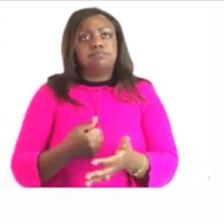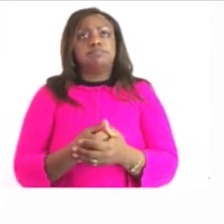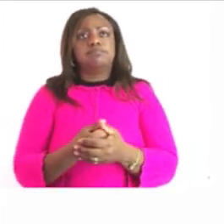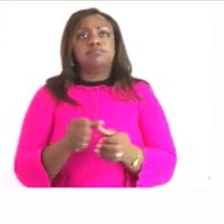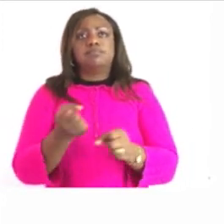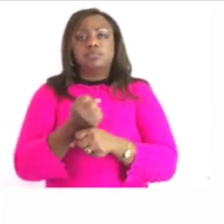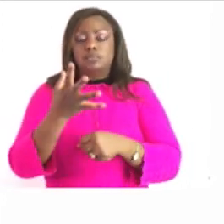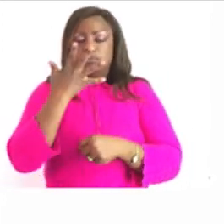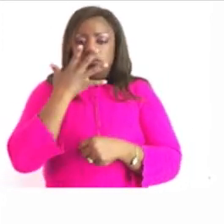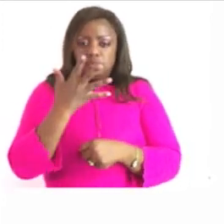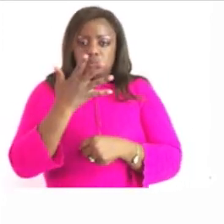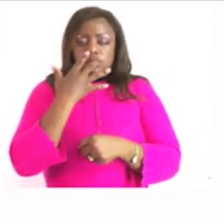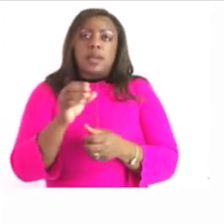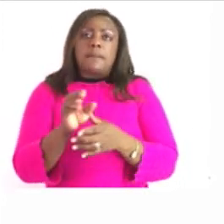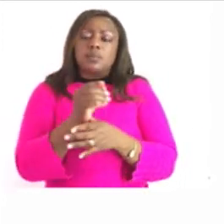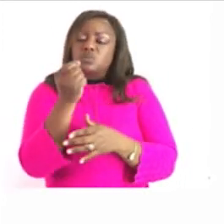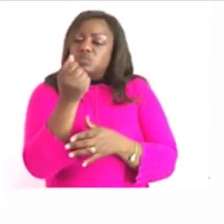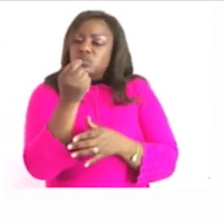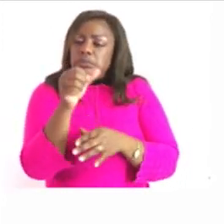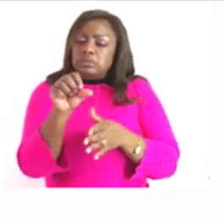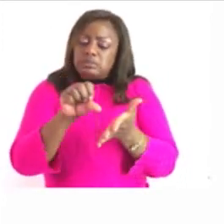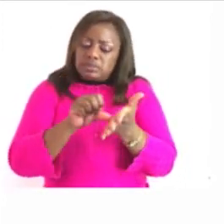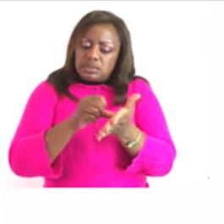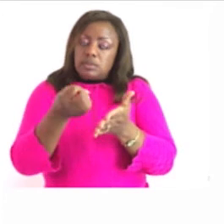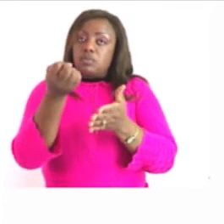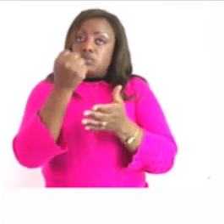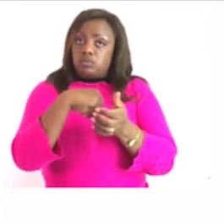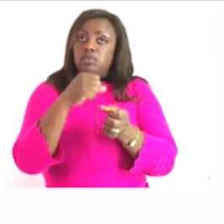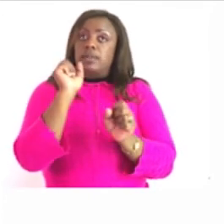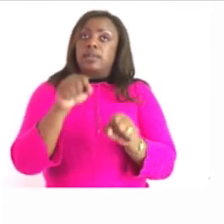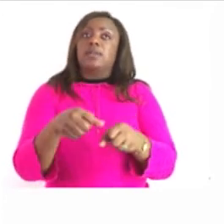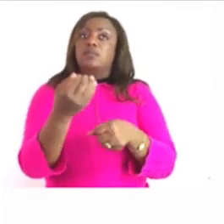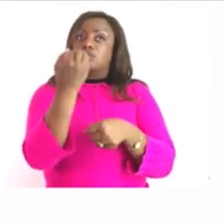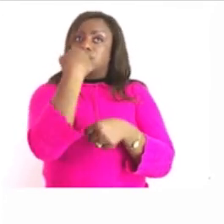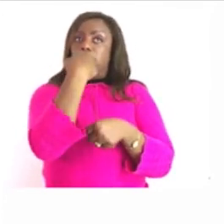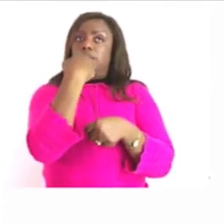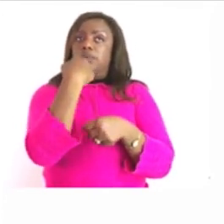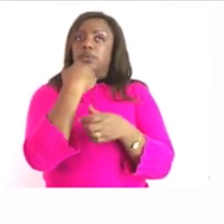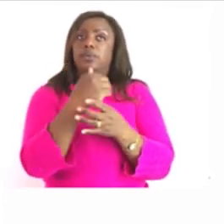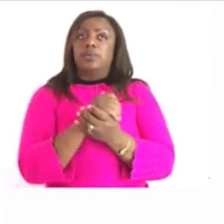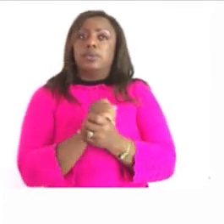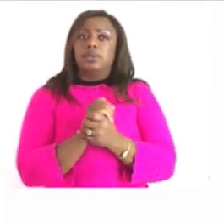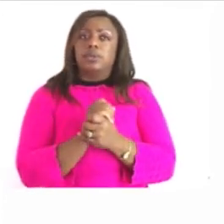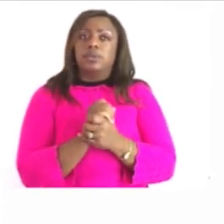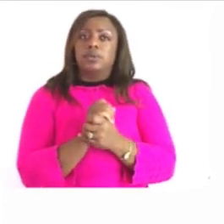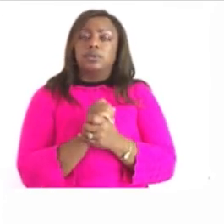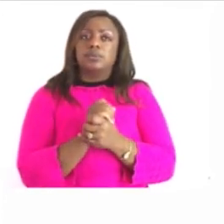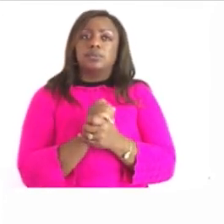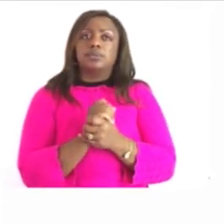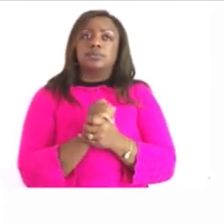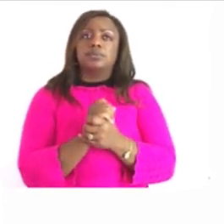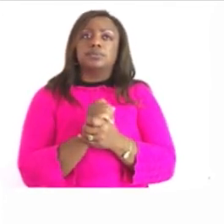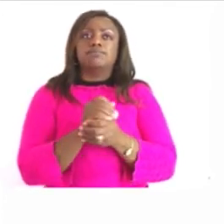those heavy particles that were actually in the air that you breathe in. So it has collected all those dust that are not needed to enter your body,